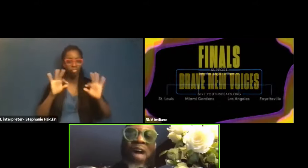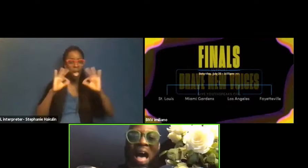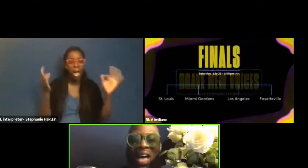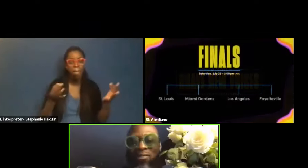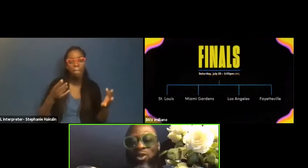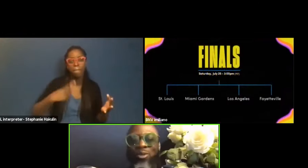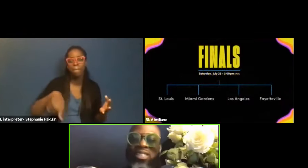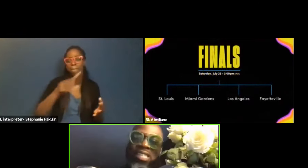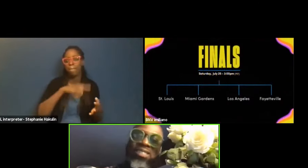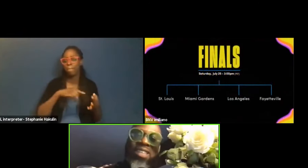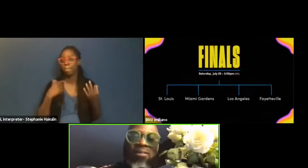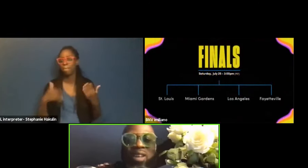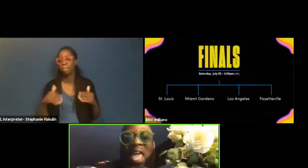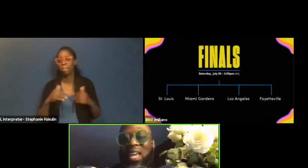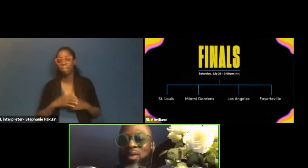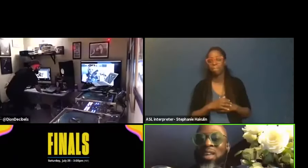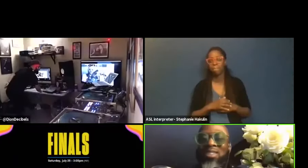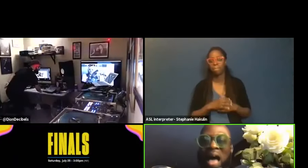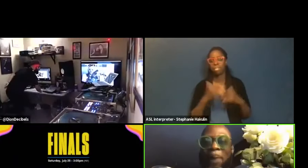a